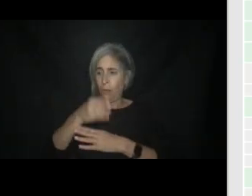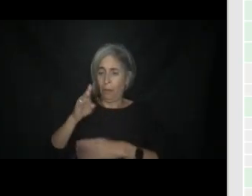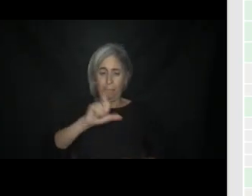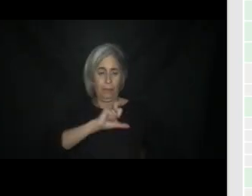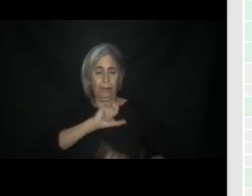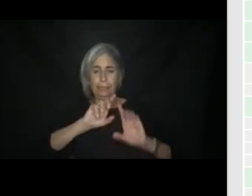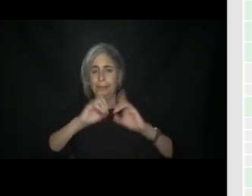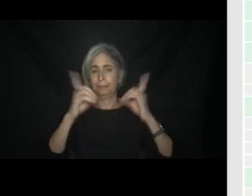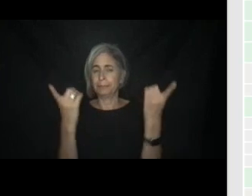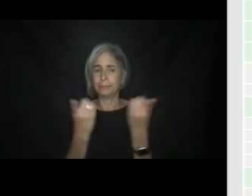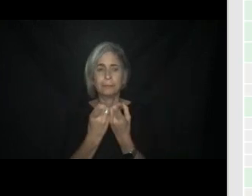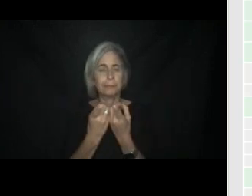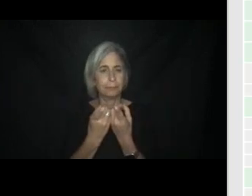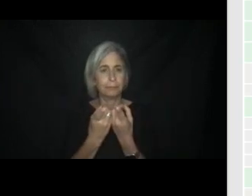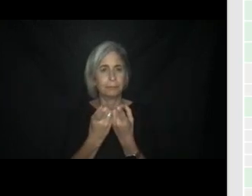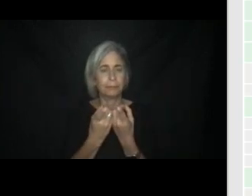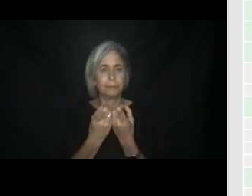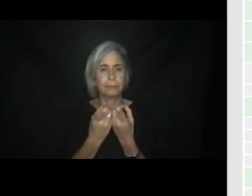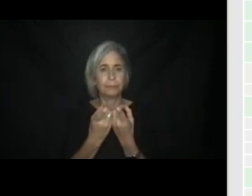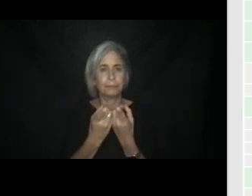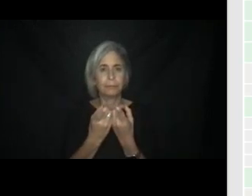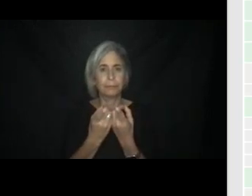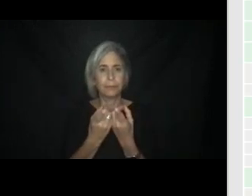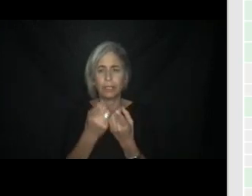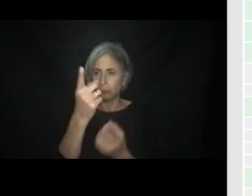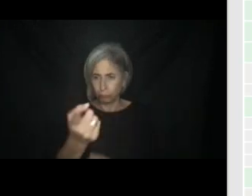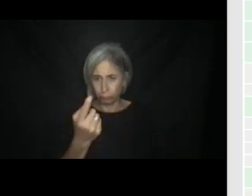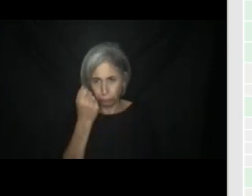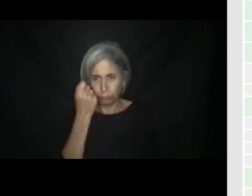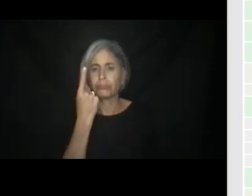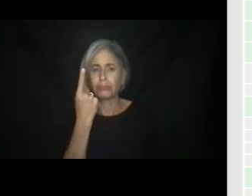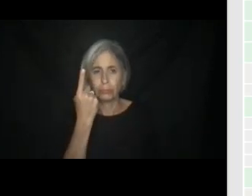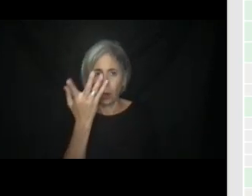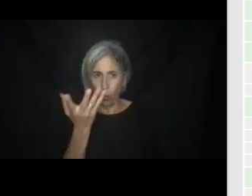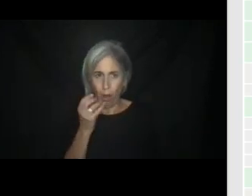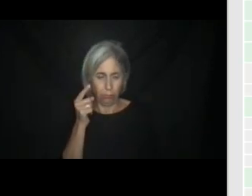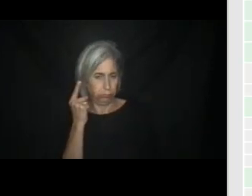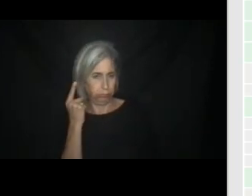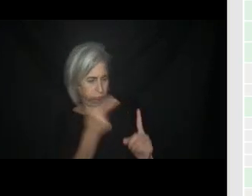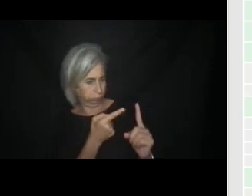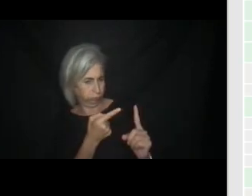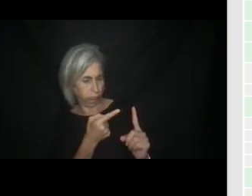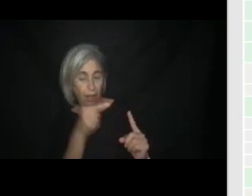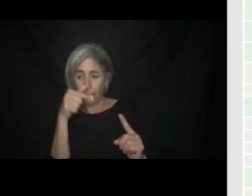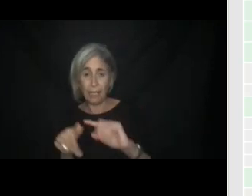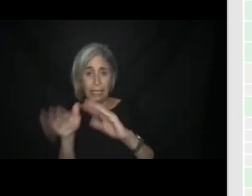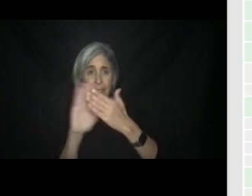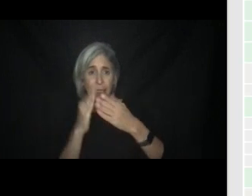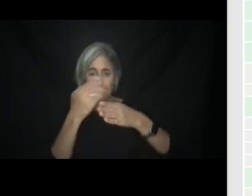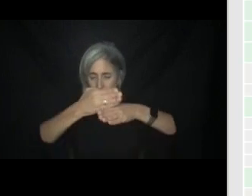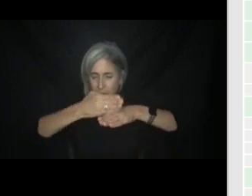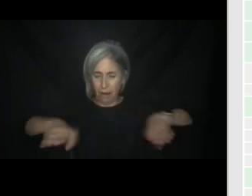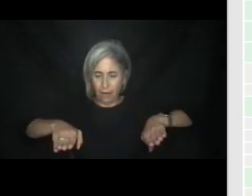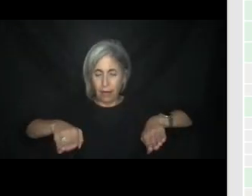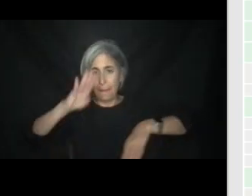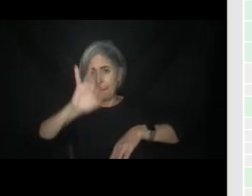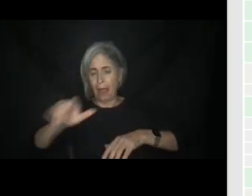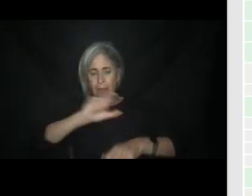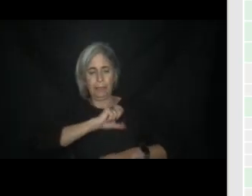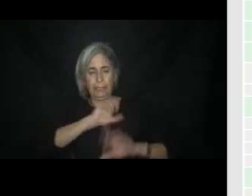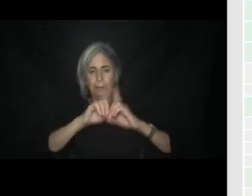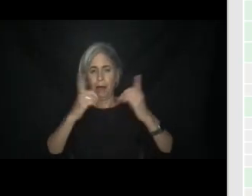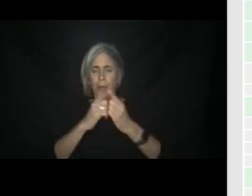Department. And I want y'all to understand, right? But this city has been divided with the police department for a long